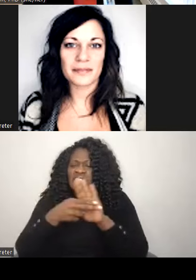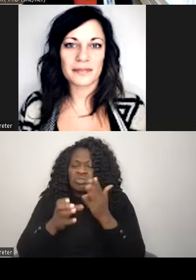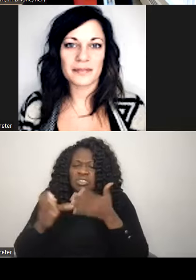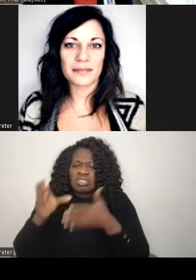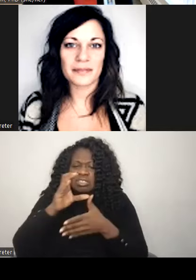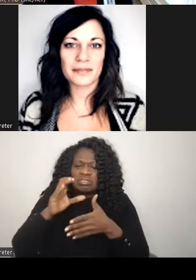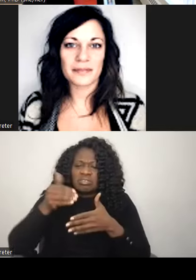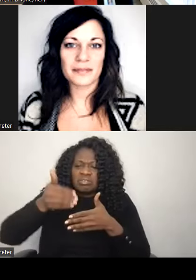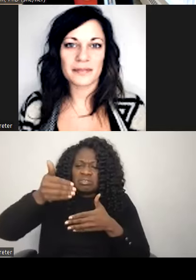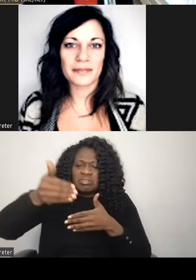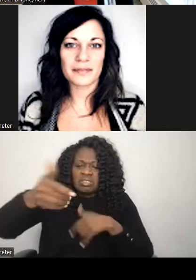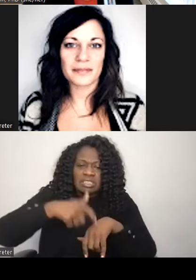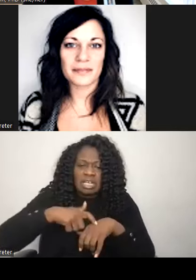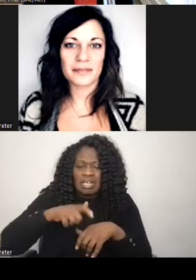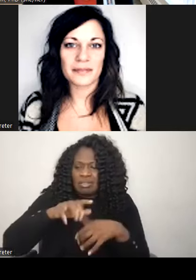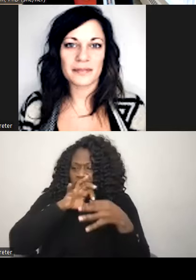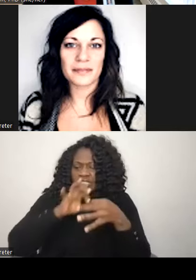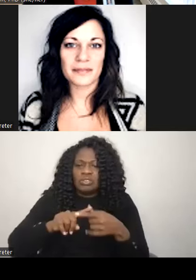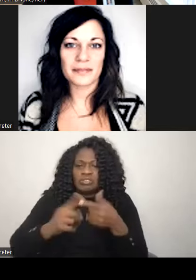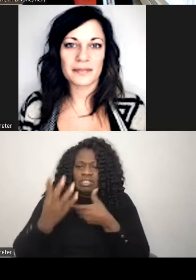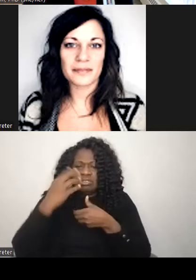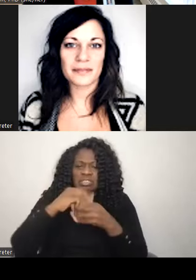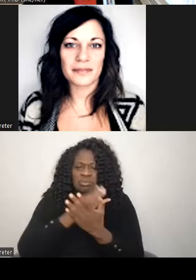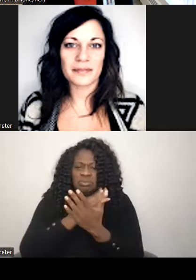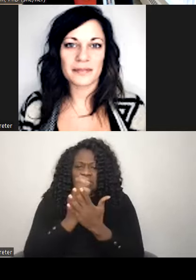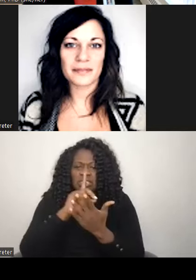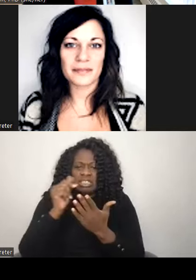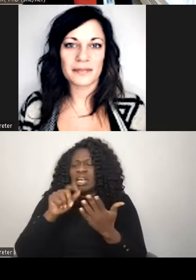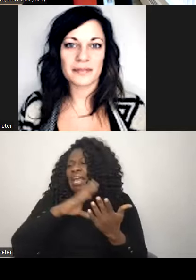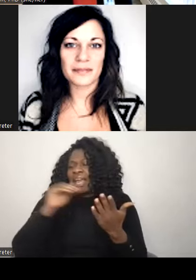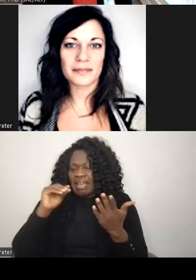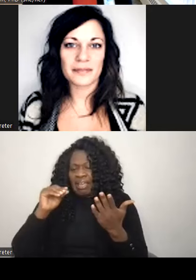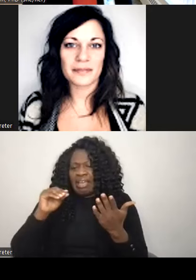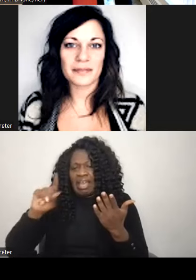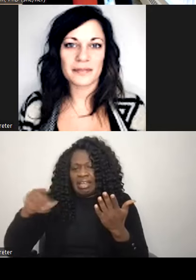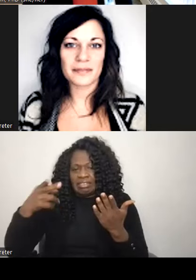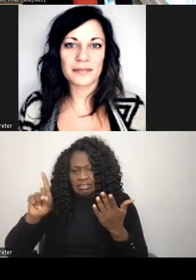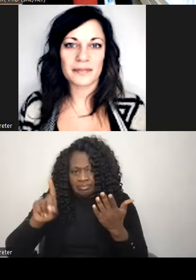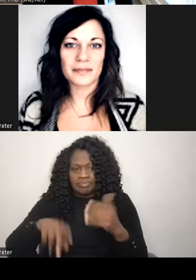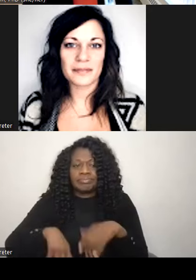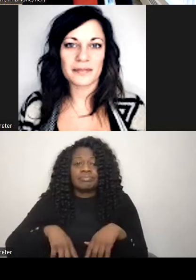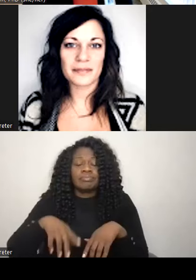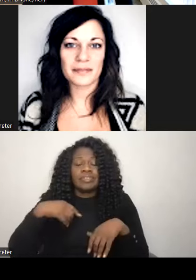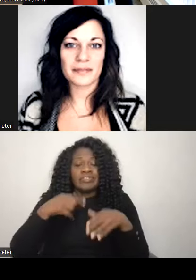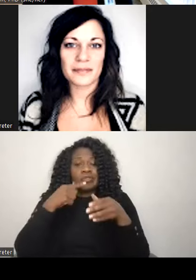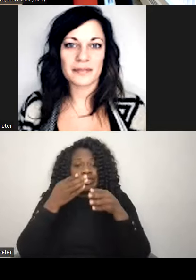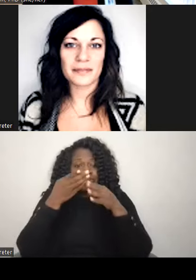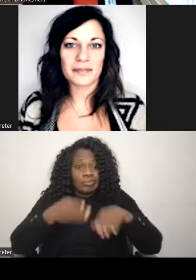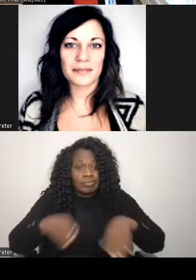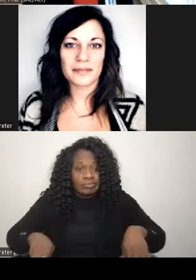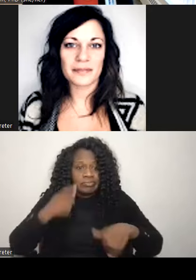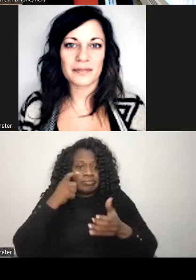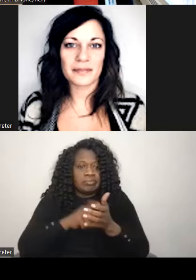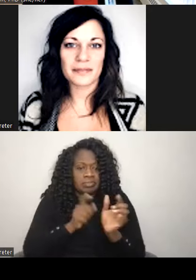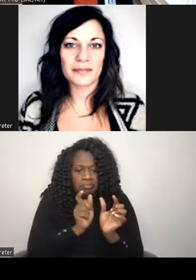over time, particularly around autism spectrum disorder and ADHD. If we break this down a little bit and look